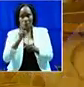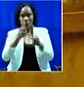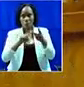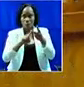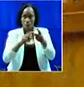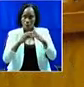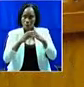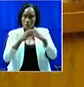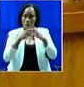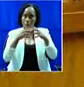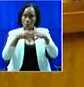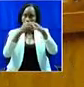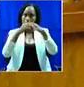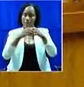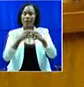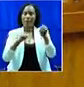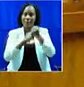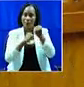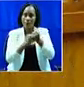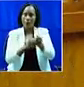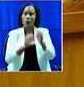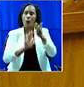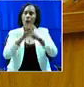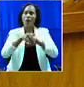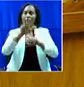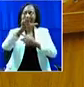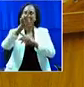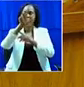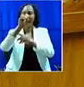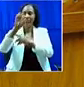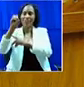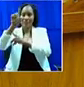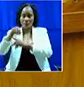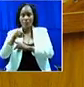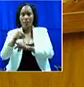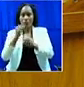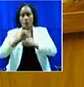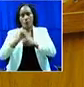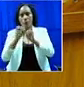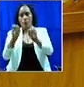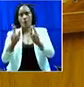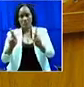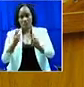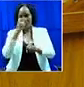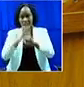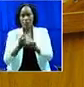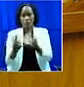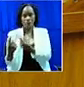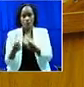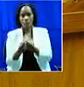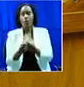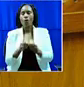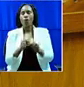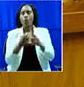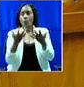over 800,000 work opportunities in the immediate term to respond to job losses. They